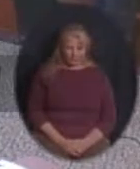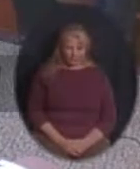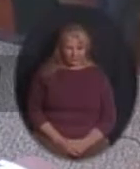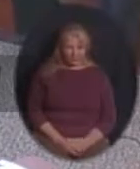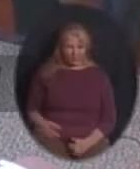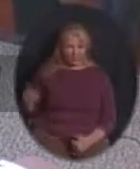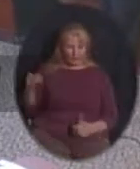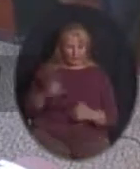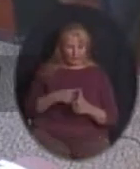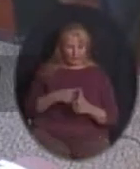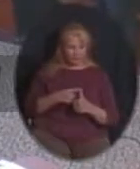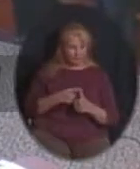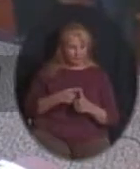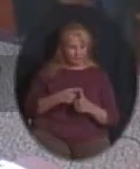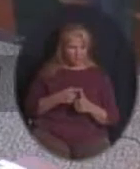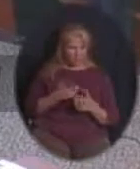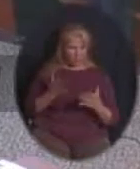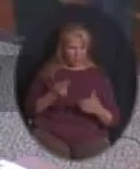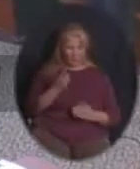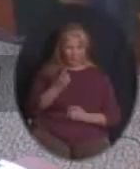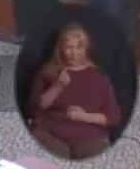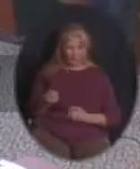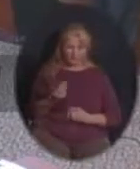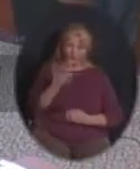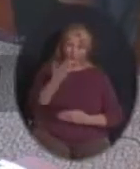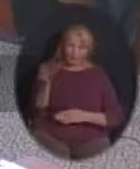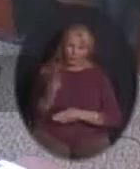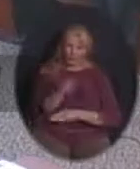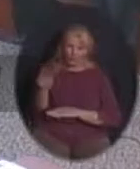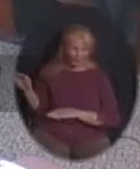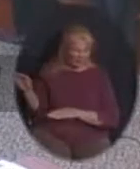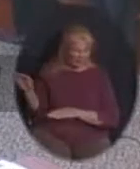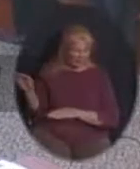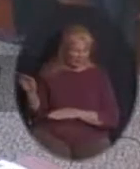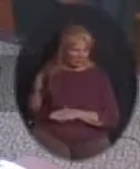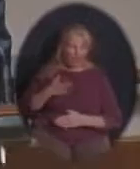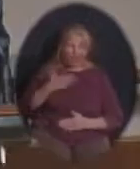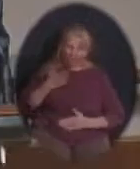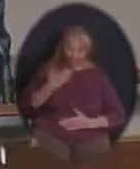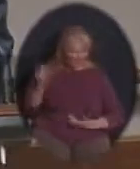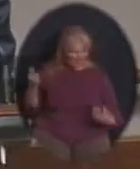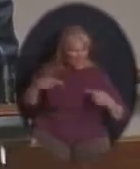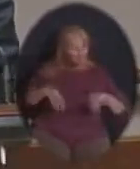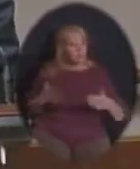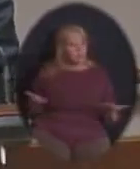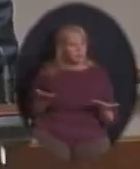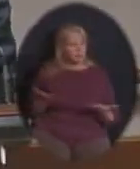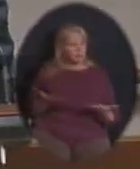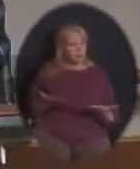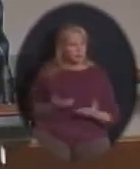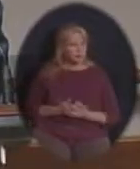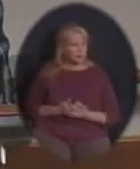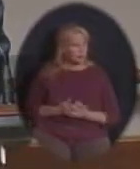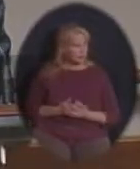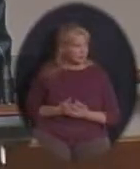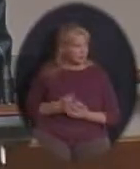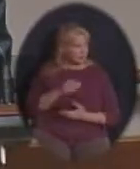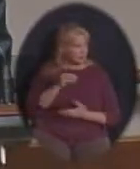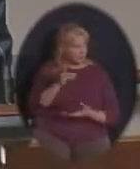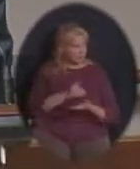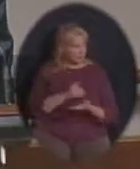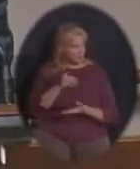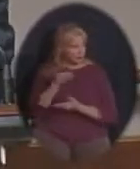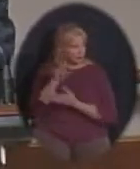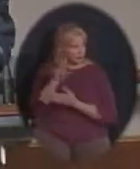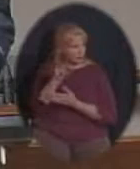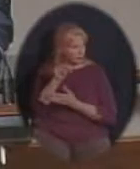Well, first of all, I want to say good evening to everybody. It is great to be here, and I want to commend you, Dr. Drummond, Mr. Gilmore, and the rest